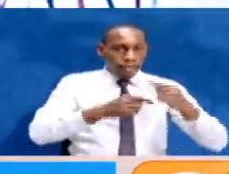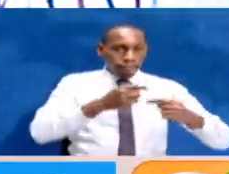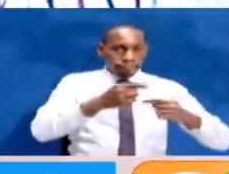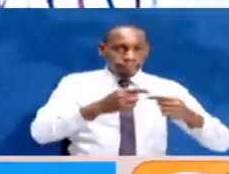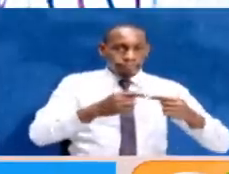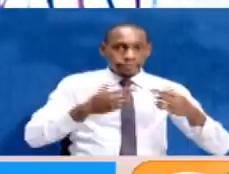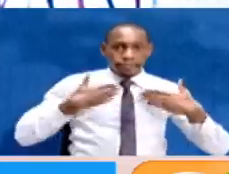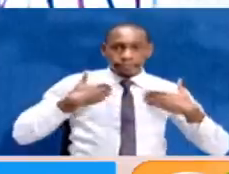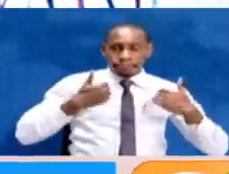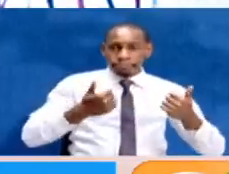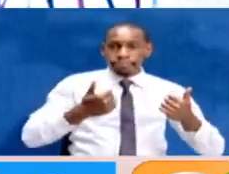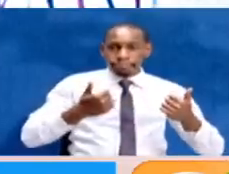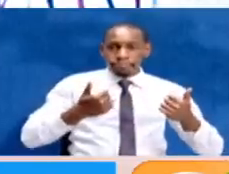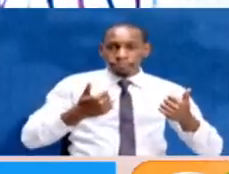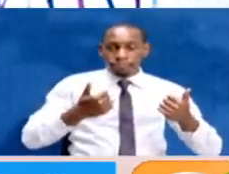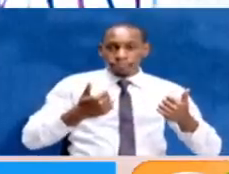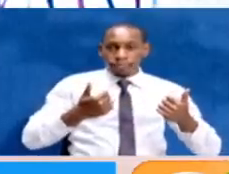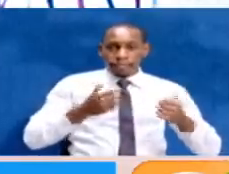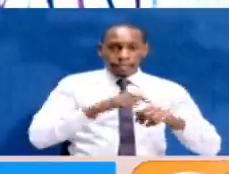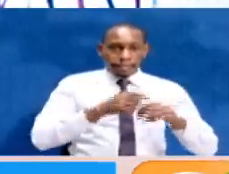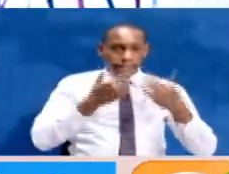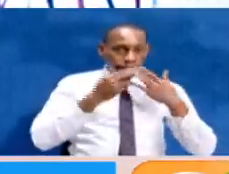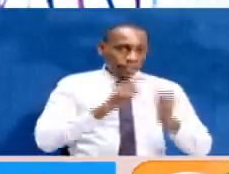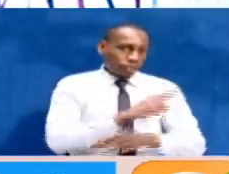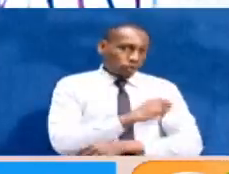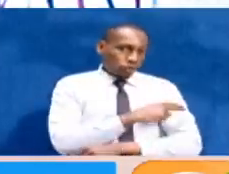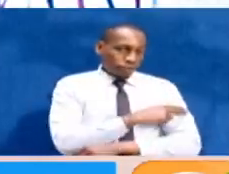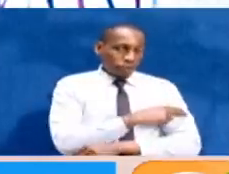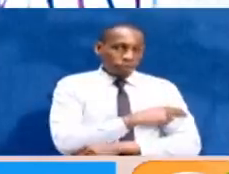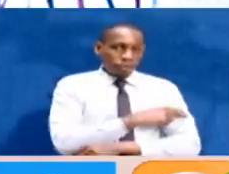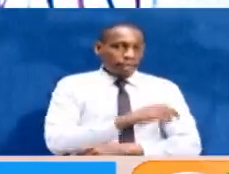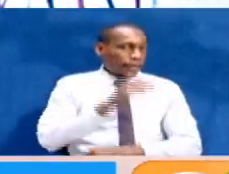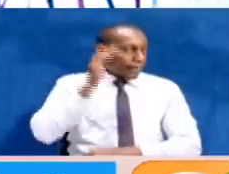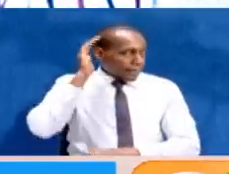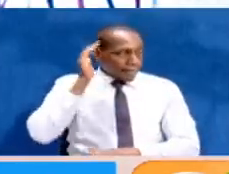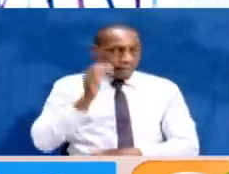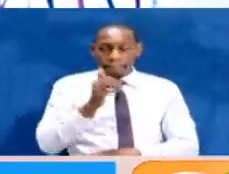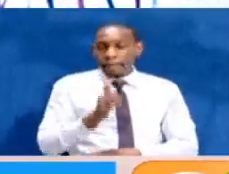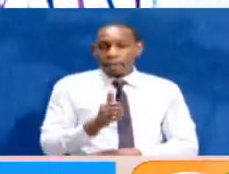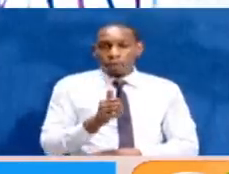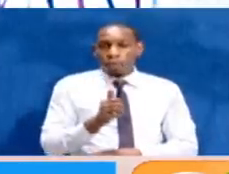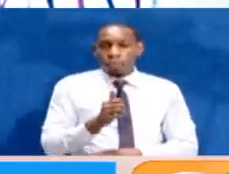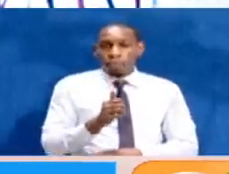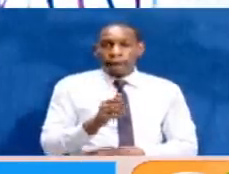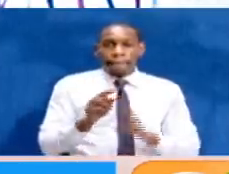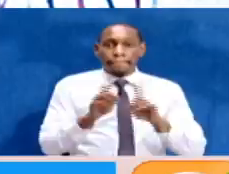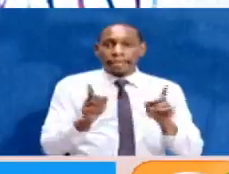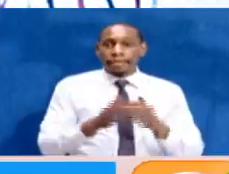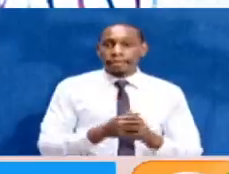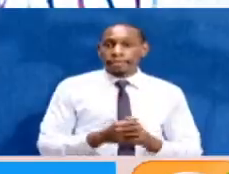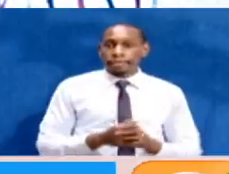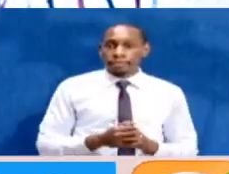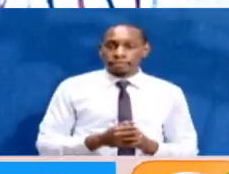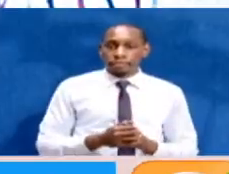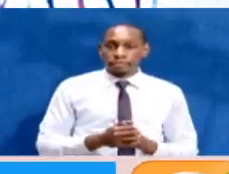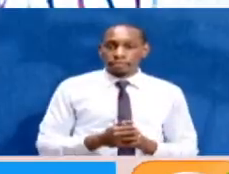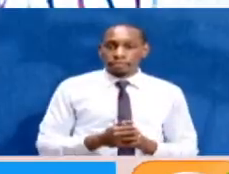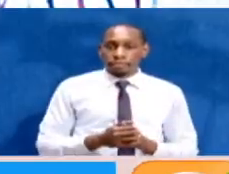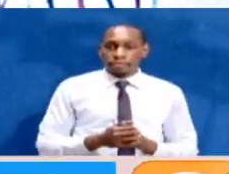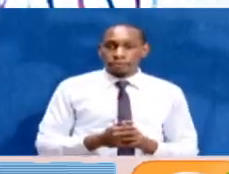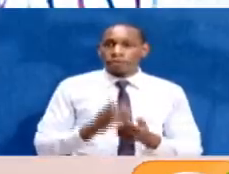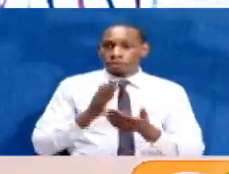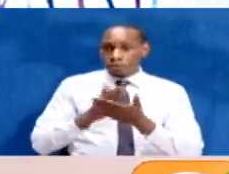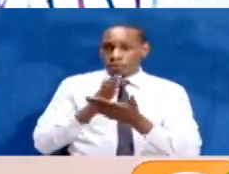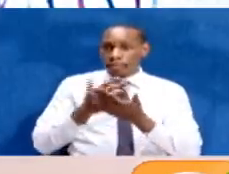recuperating since he came out of hospital and all of that. So we haven't heard much from him. But something is